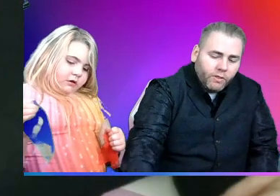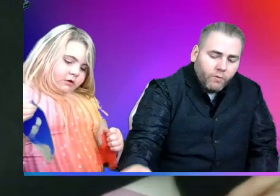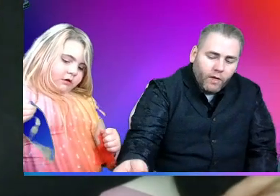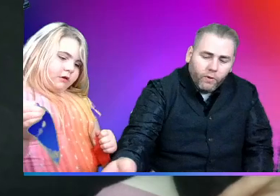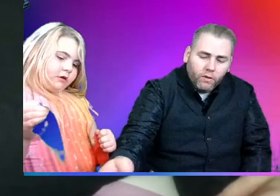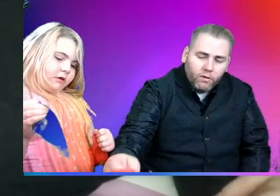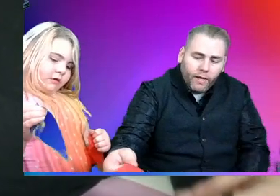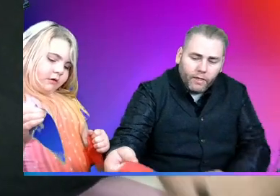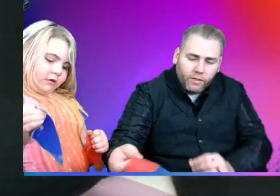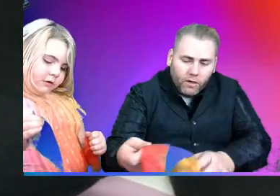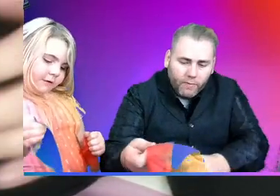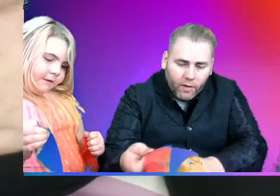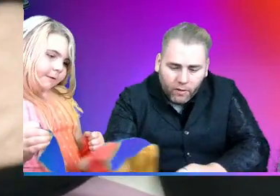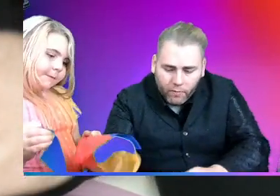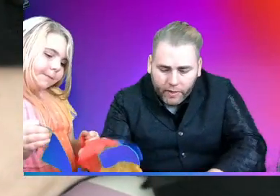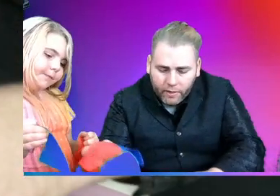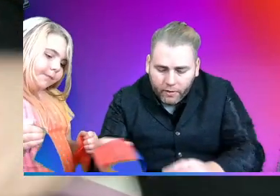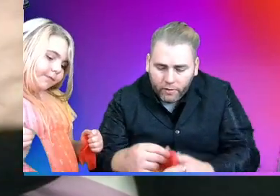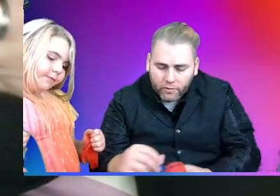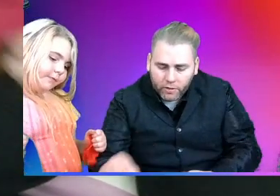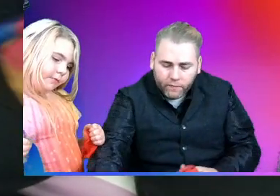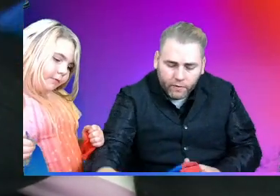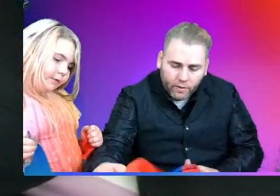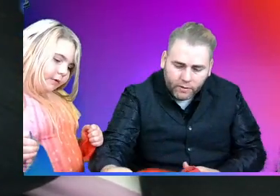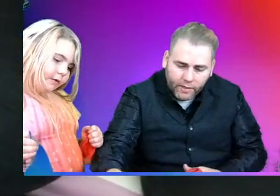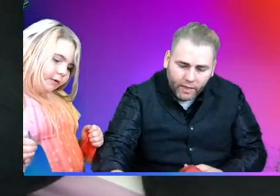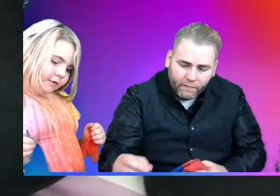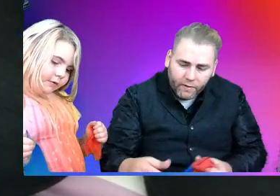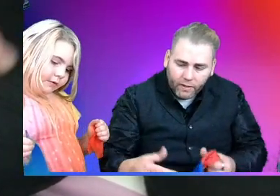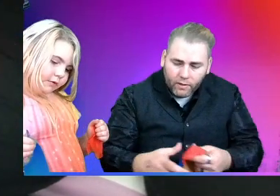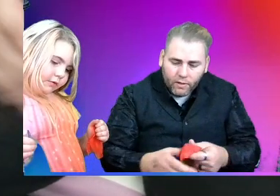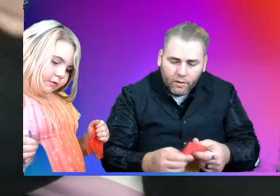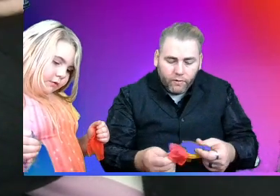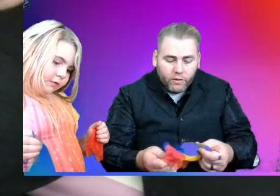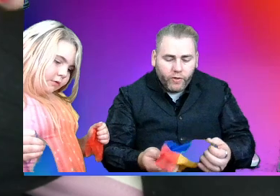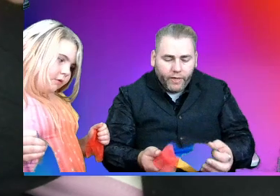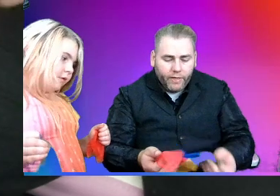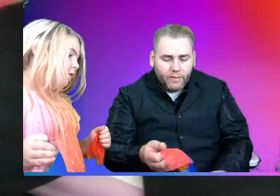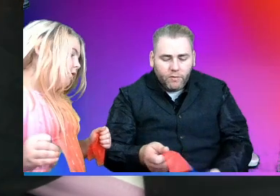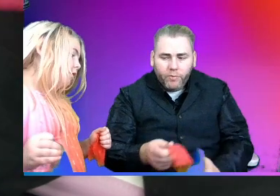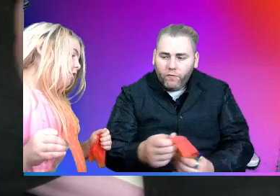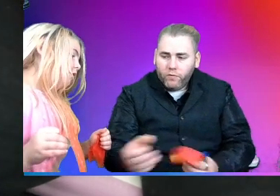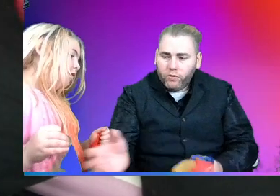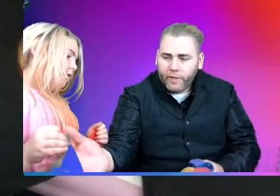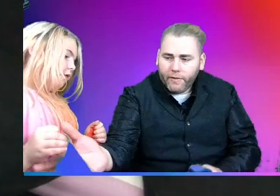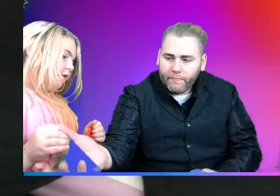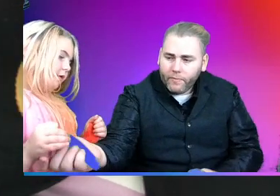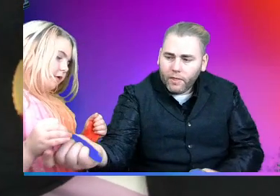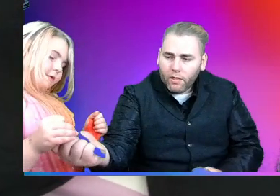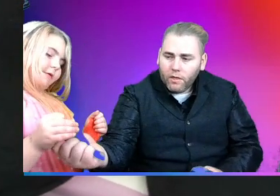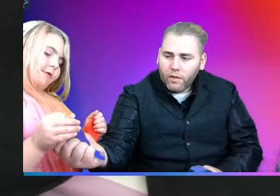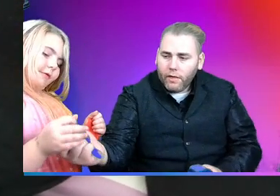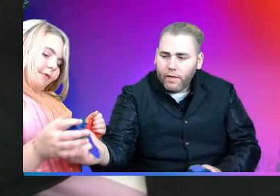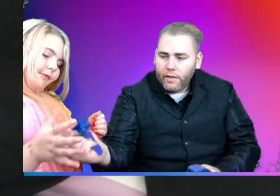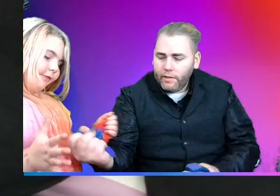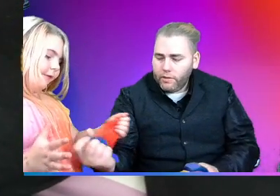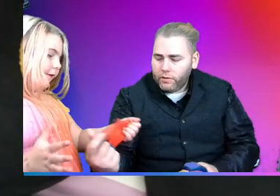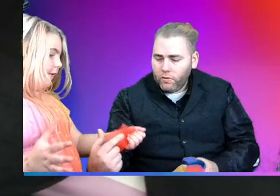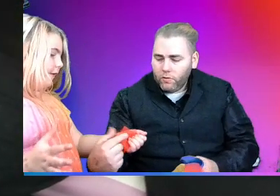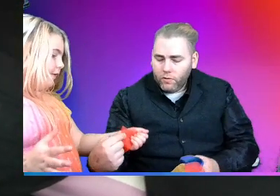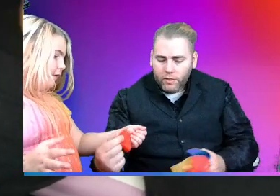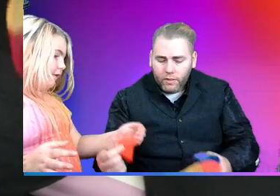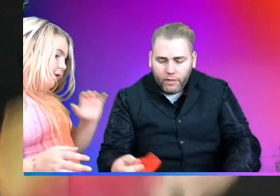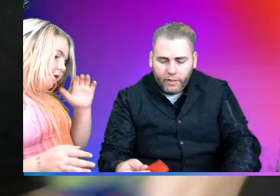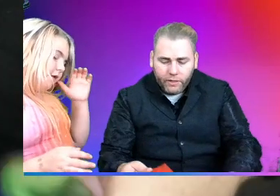so this one I will kind of talk about a little bit here just for the sake of the trick. It's a beautiful trick. And